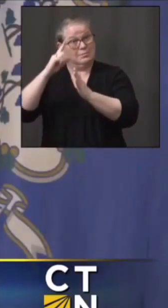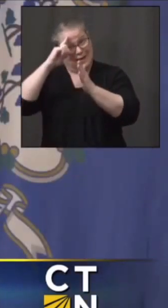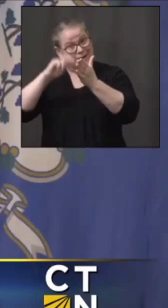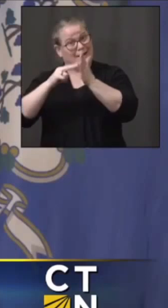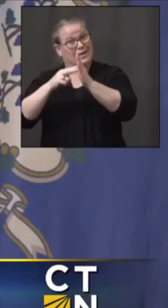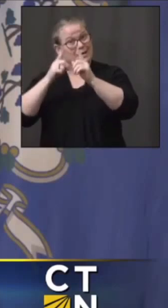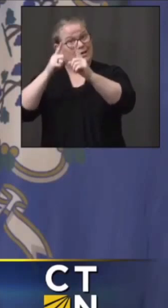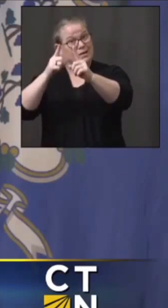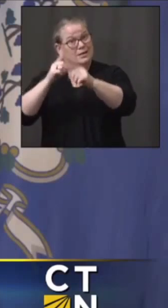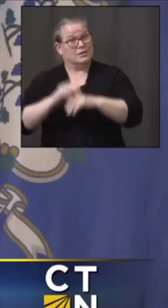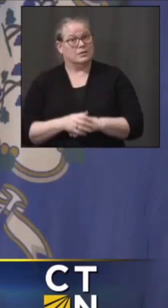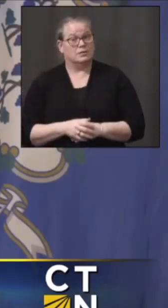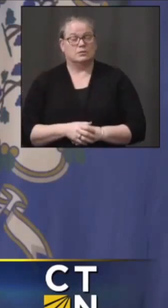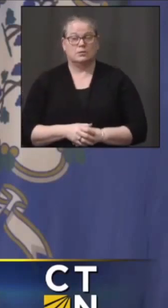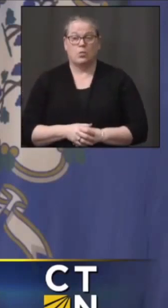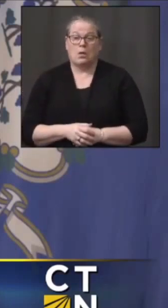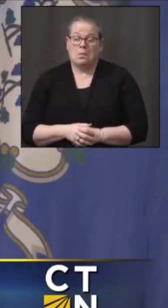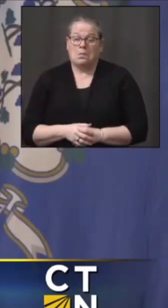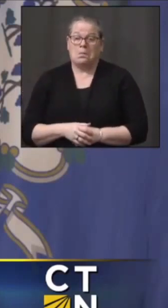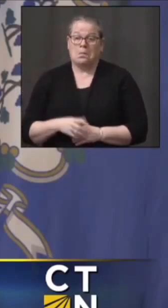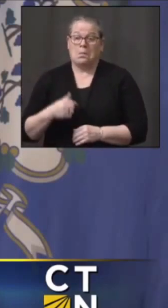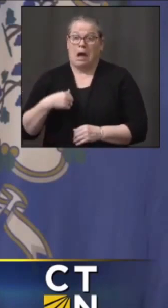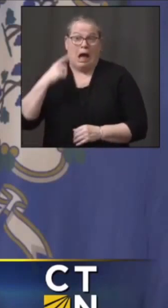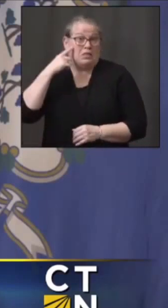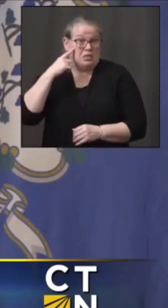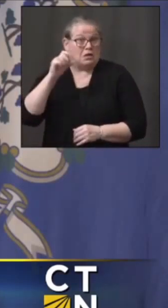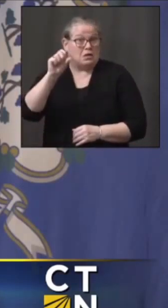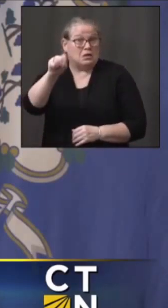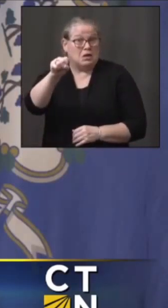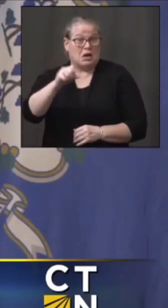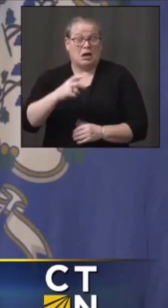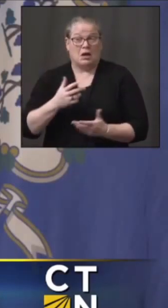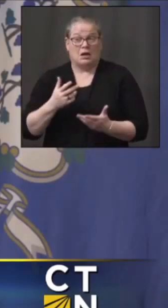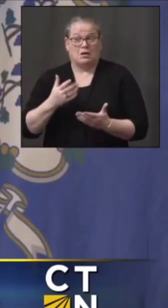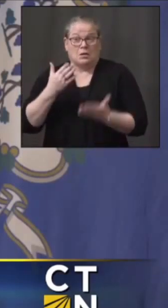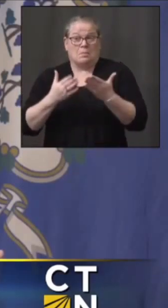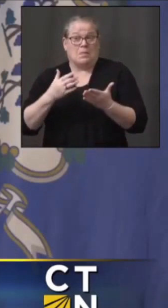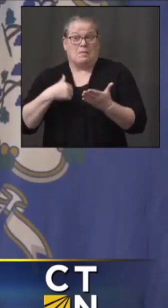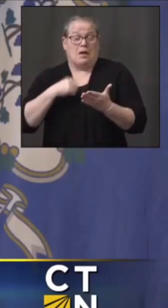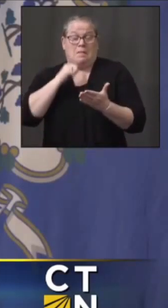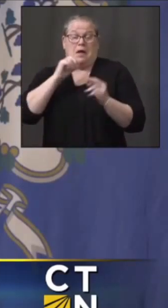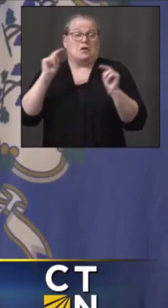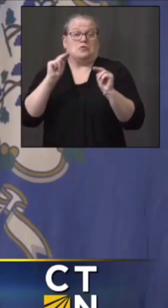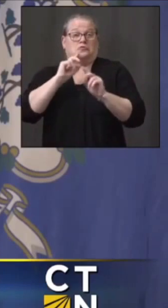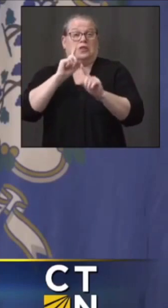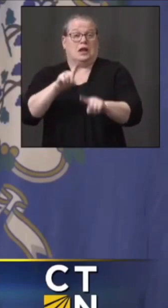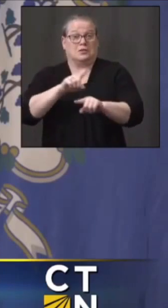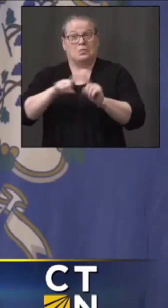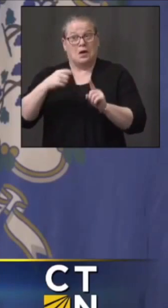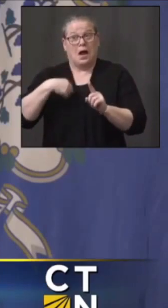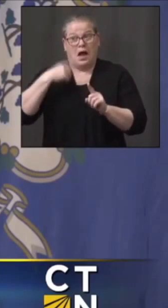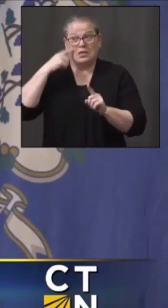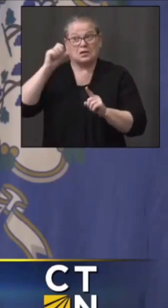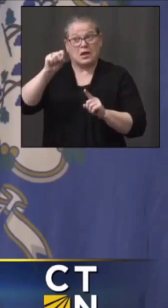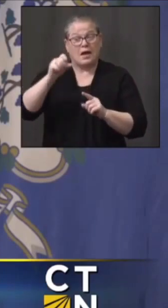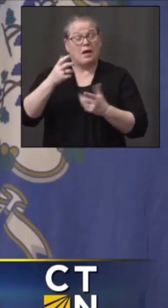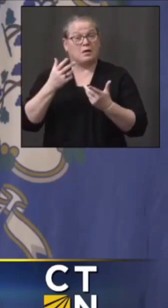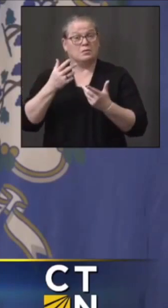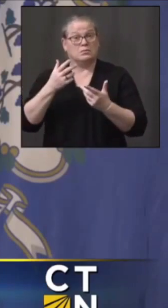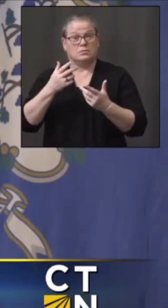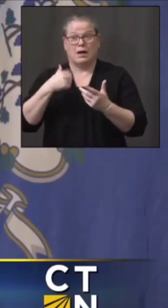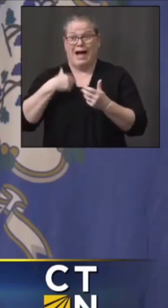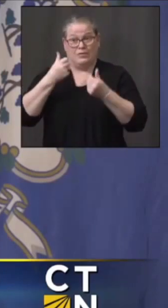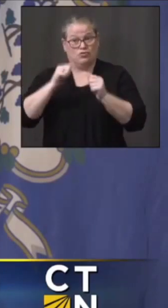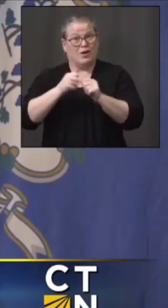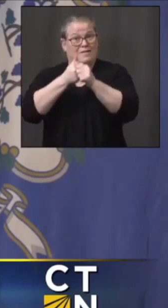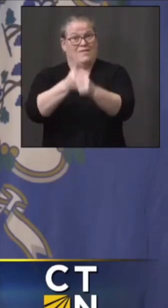think they have. I mean, I tried to keep to my lane. I tried to say whatever I do on an emergency basis, I do in the name of